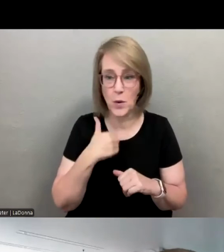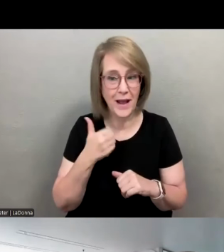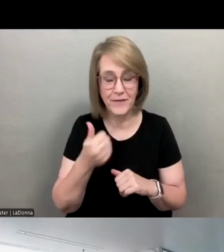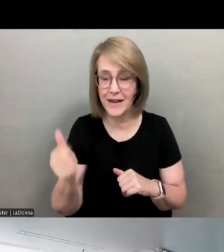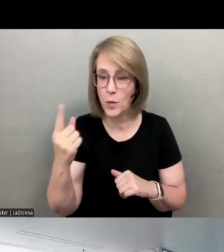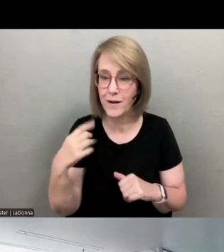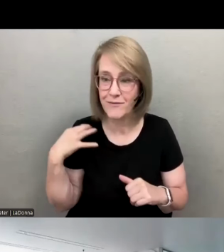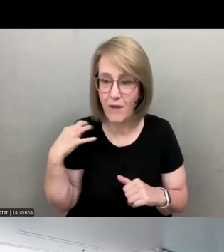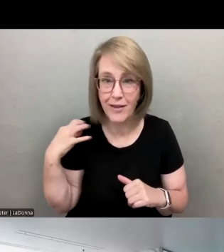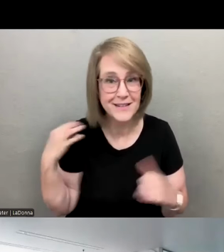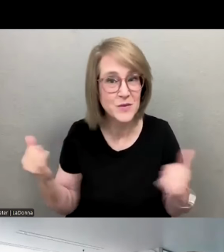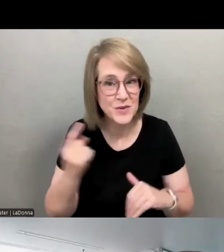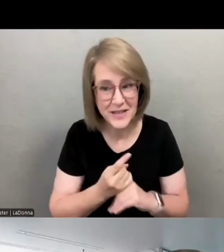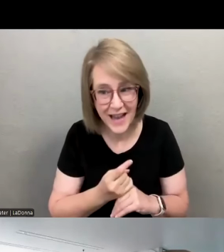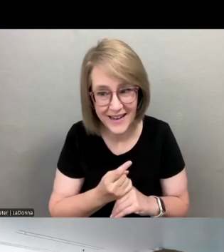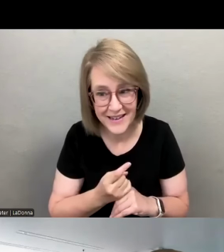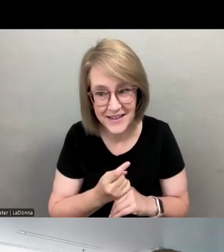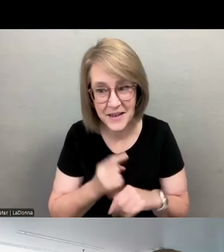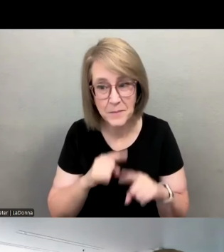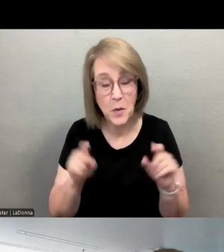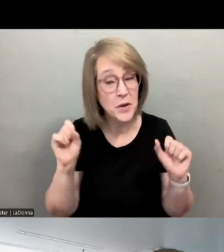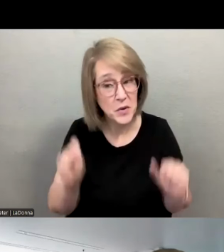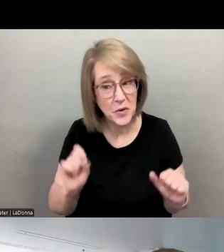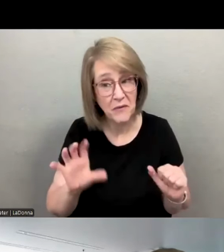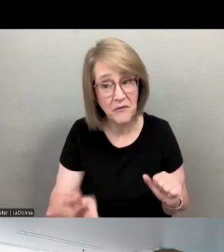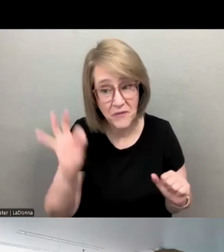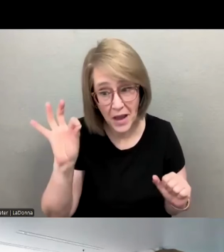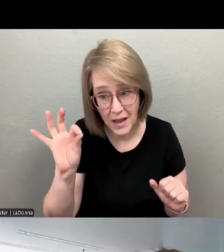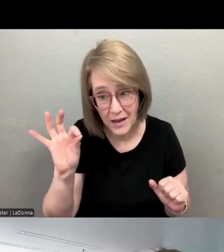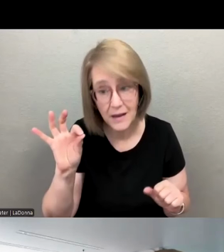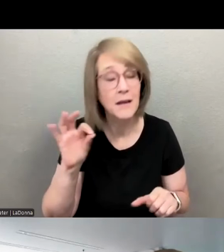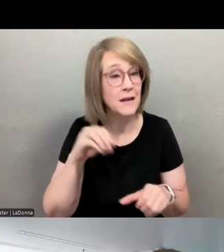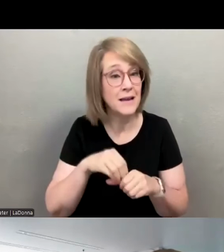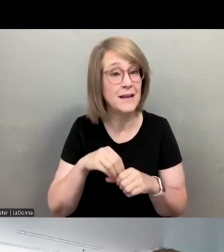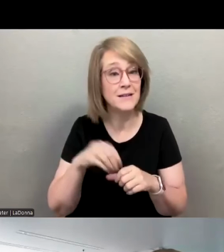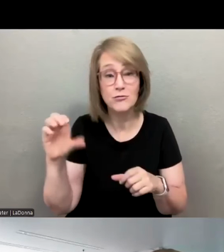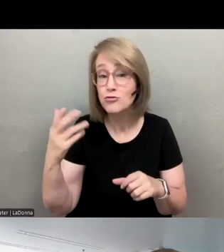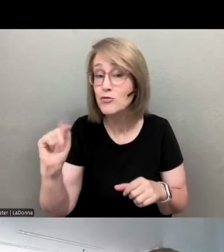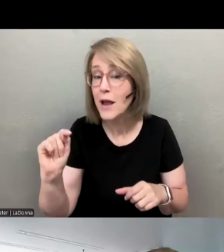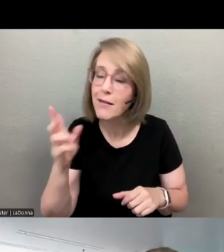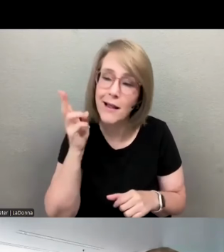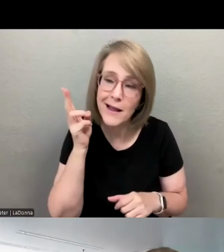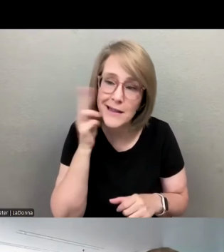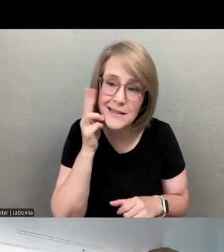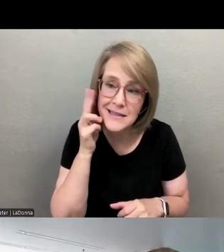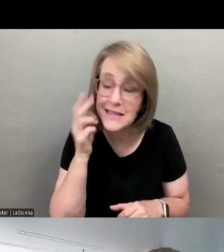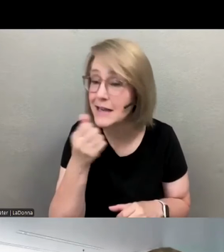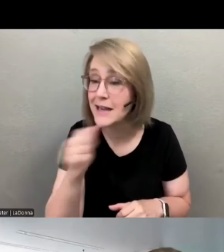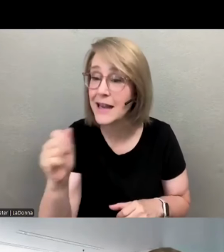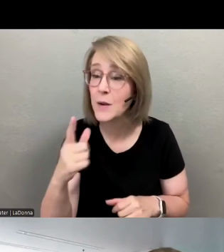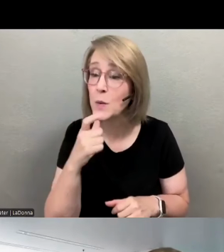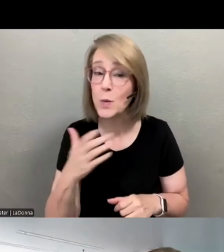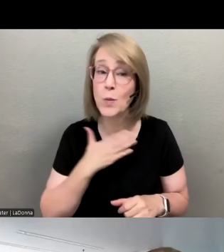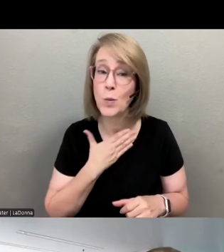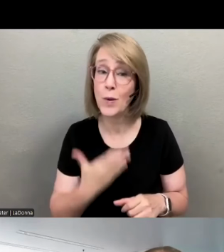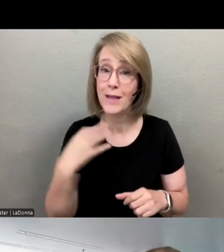today, but we could find them perhaps in the chat. Let's see if there are any volunteers who